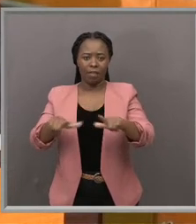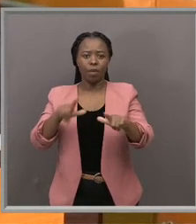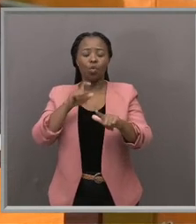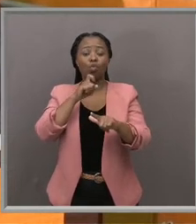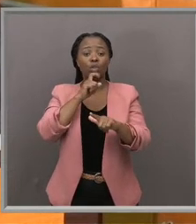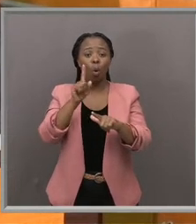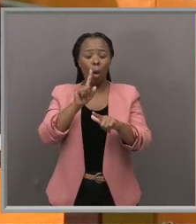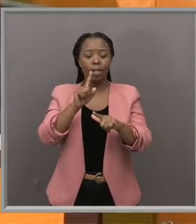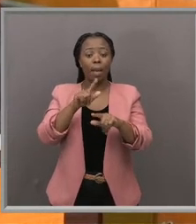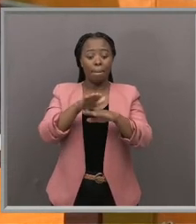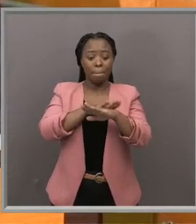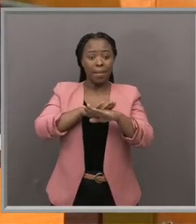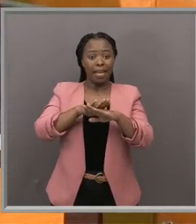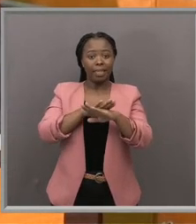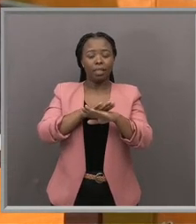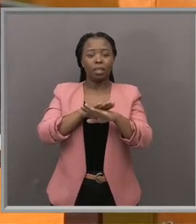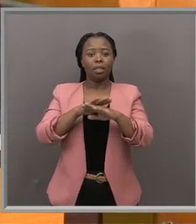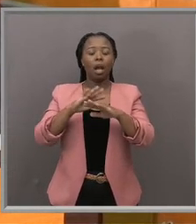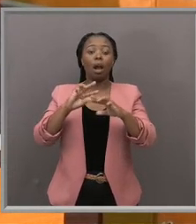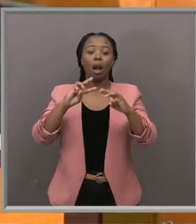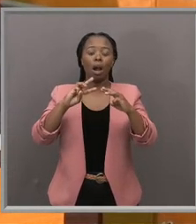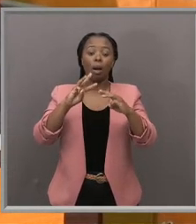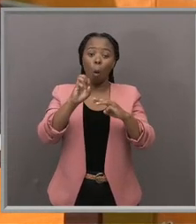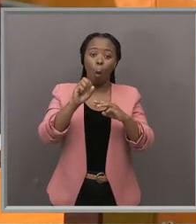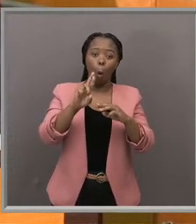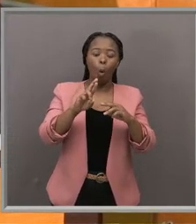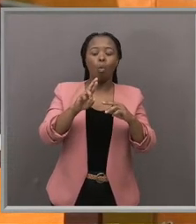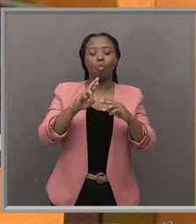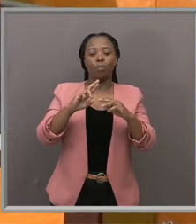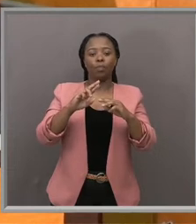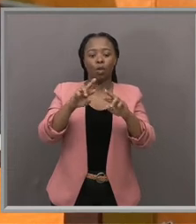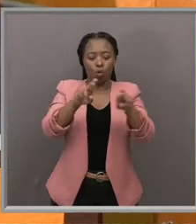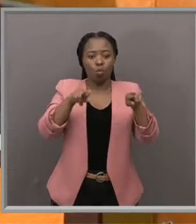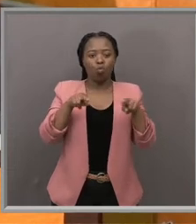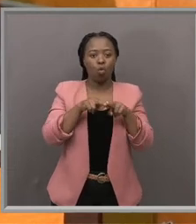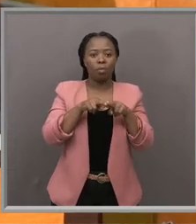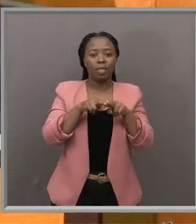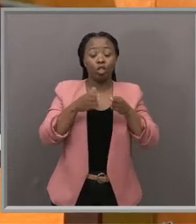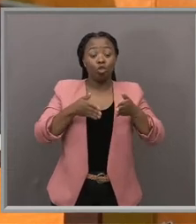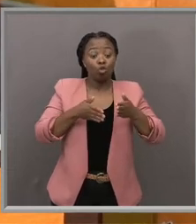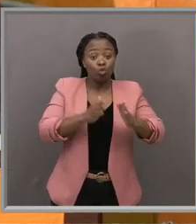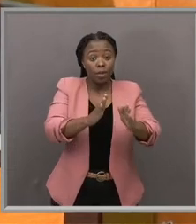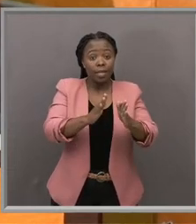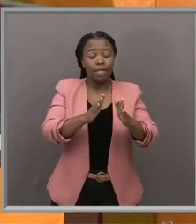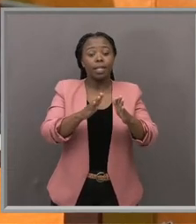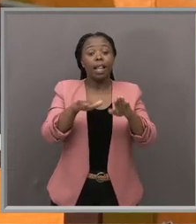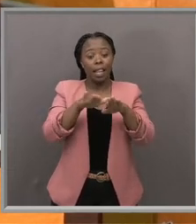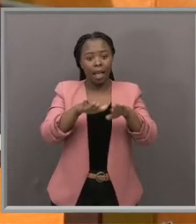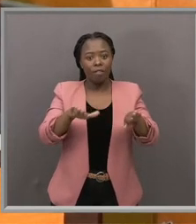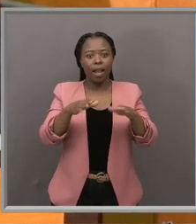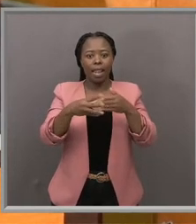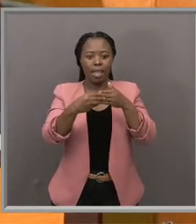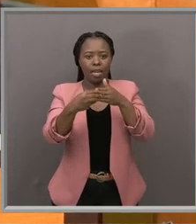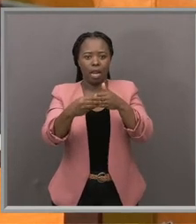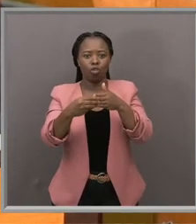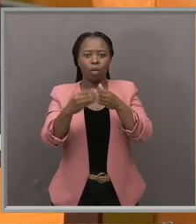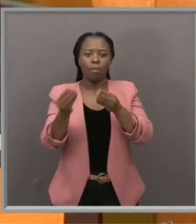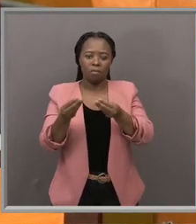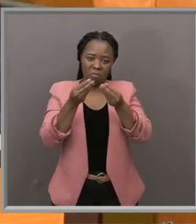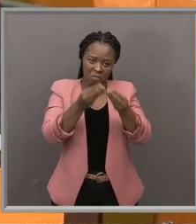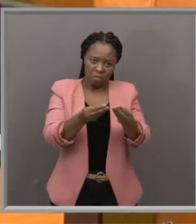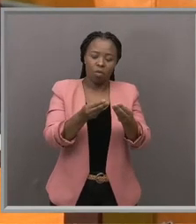rooms, the leaders at a community level. Street-level leadership was also provided. And this helped